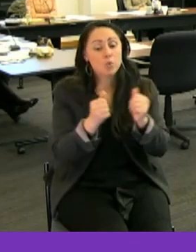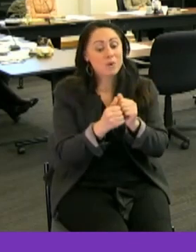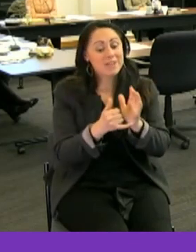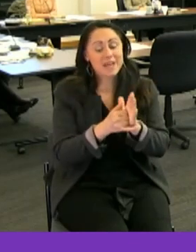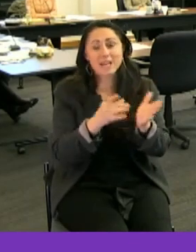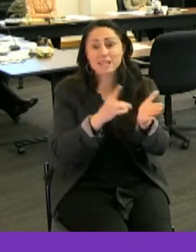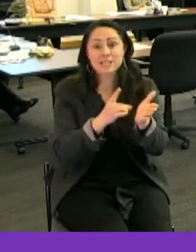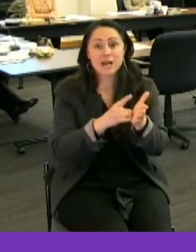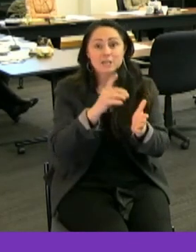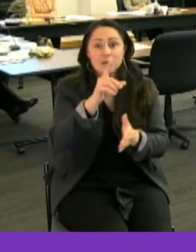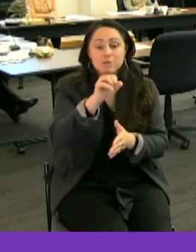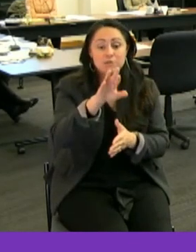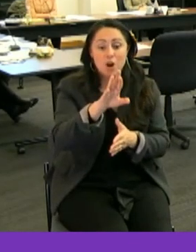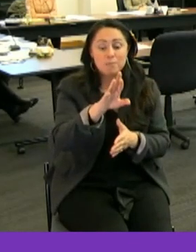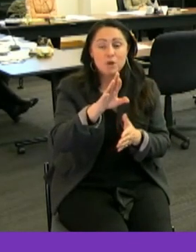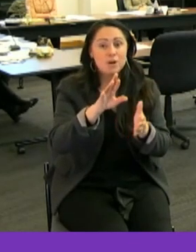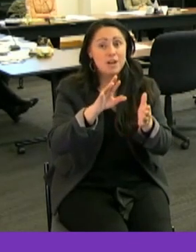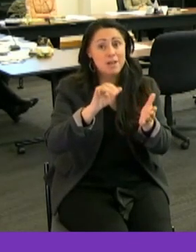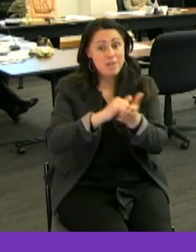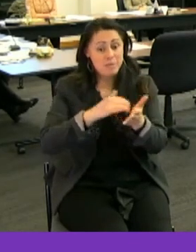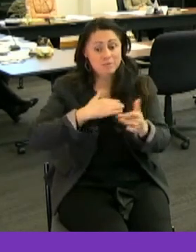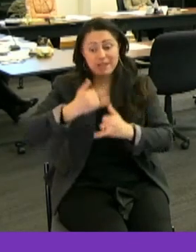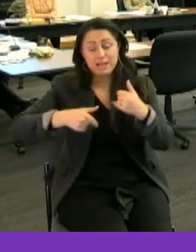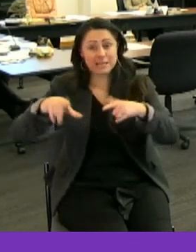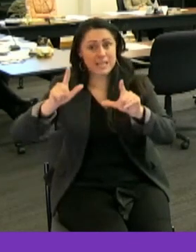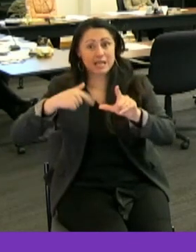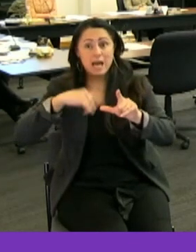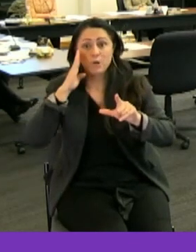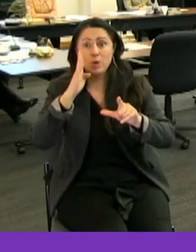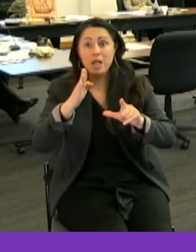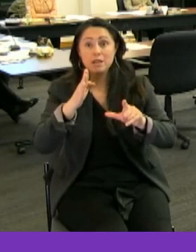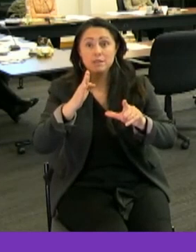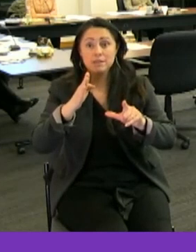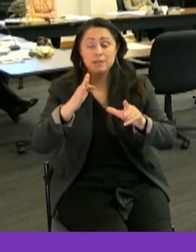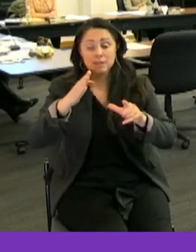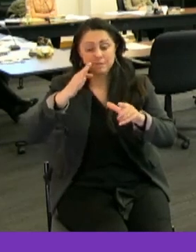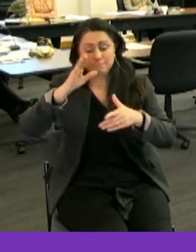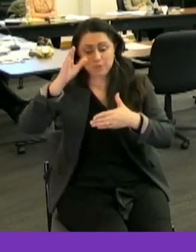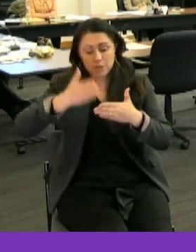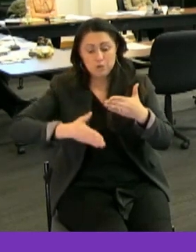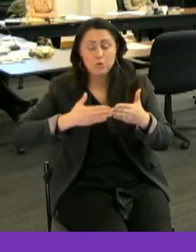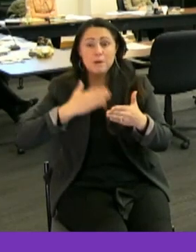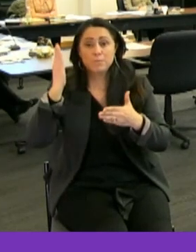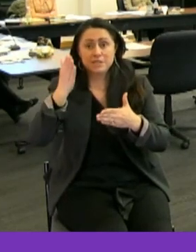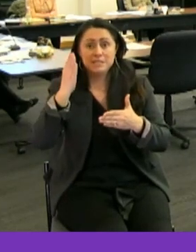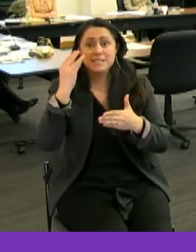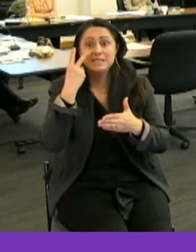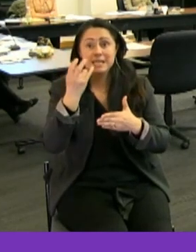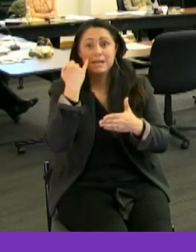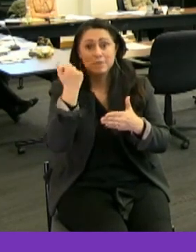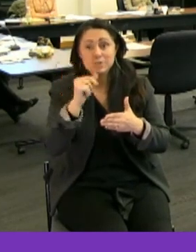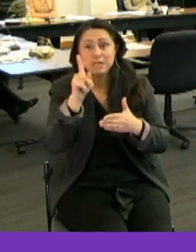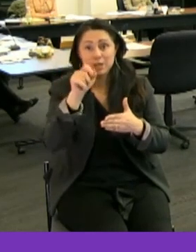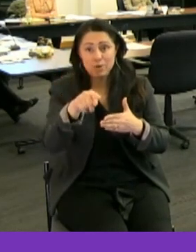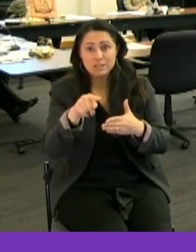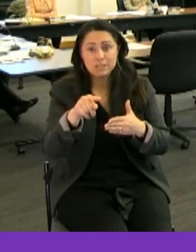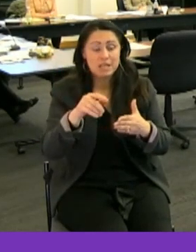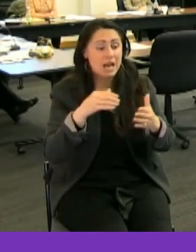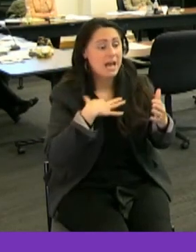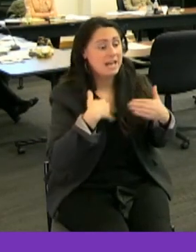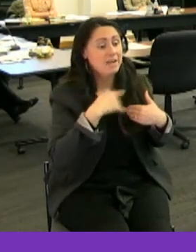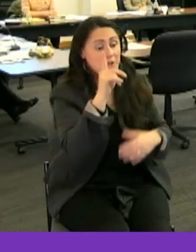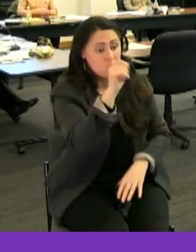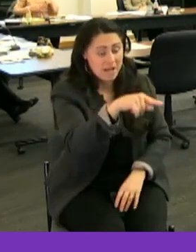that, Dr. Farmer, I believe that was my last slide, and I will conclude my presentation and see if there's any questions. I do have a